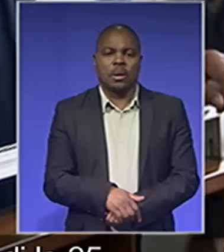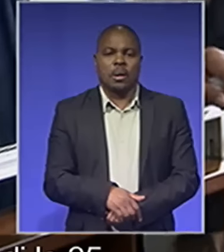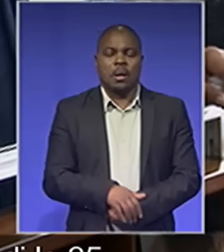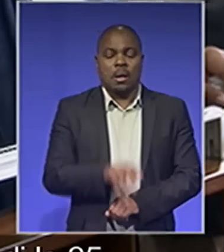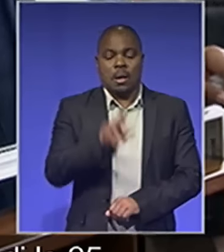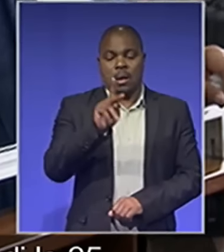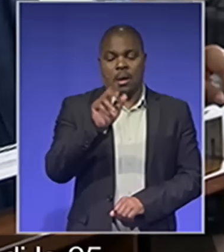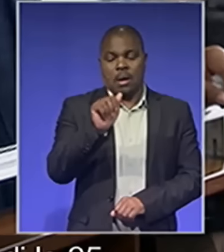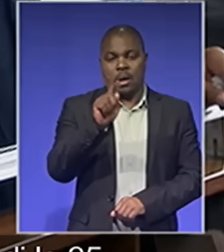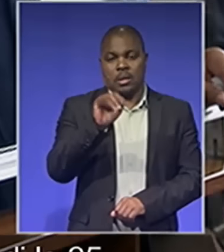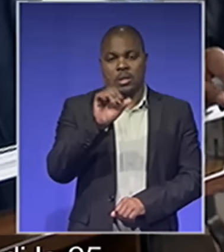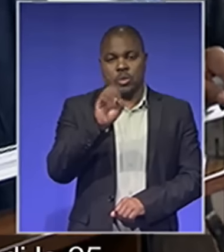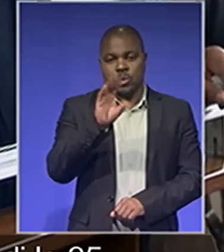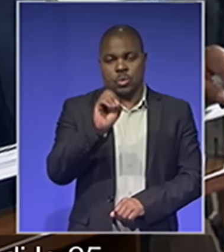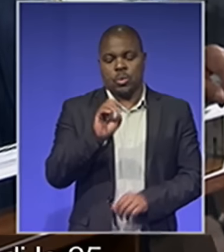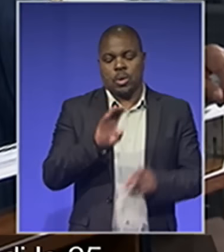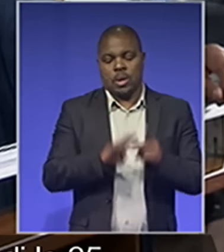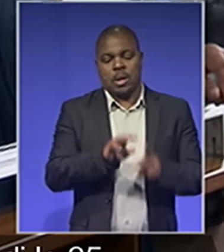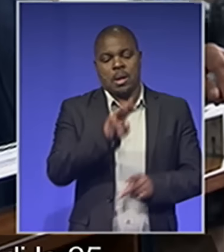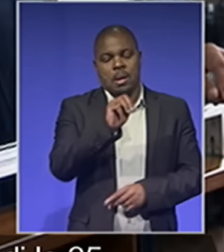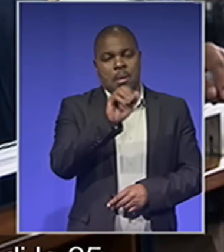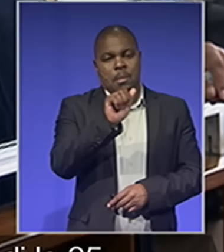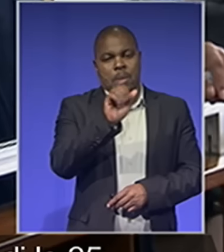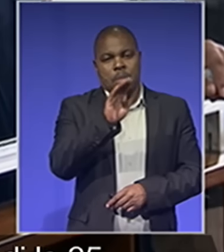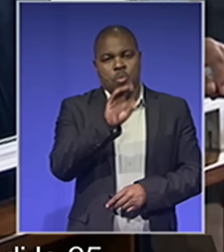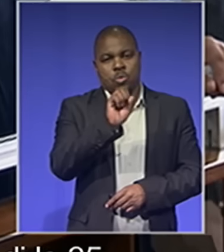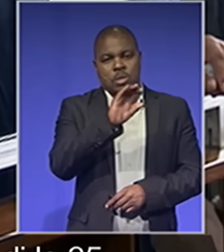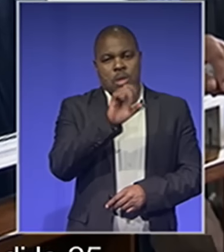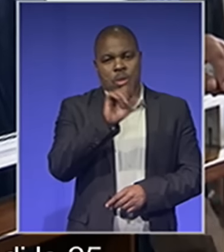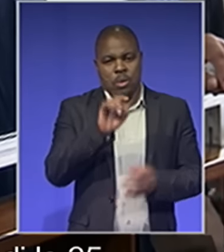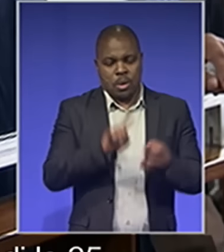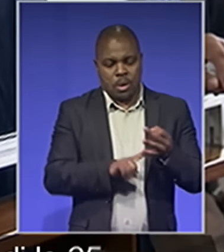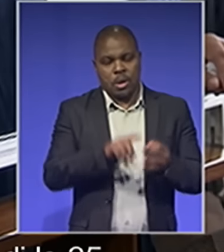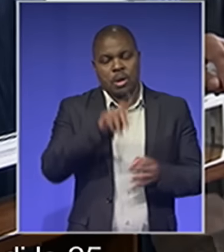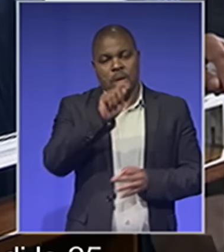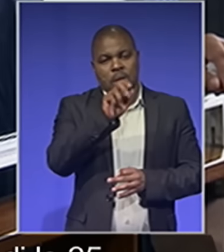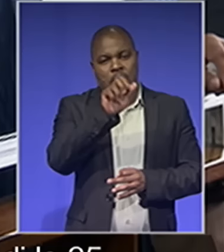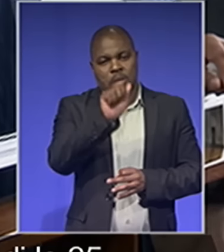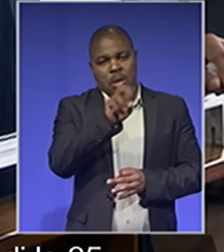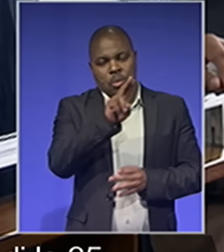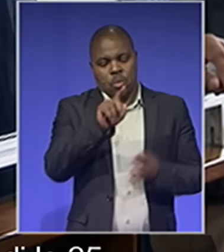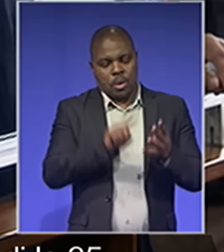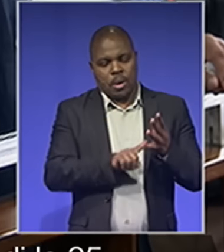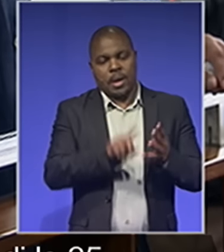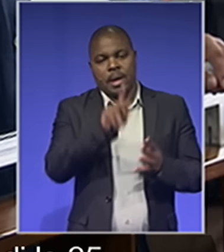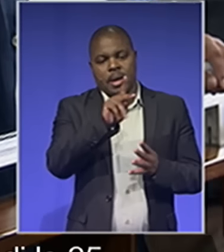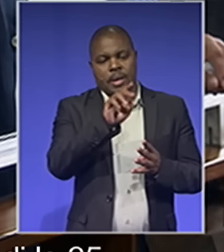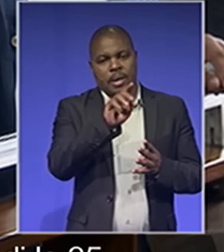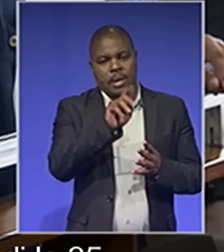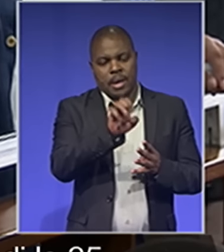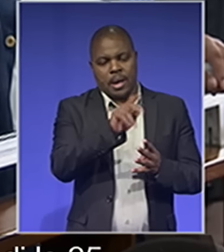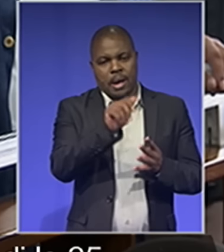Katiso Molefe Tiego Mabusela Musa Kekana le Puletau ba tlhageletse ka bokhutshwane kwa kgotlatshekelo ya magistrata